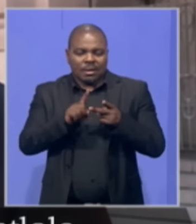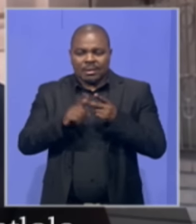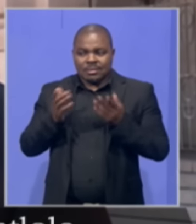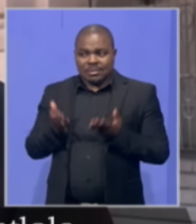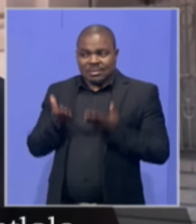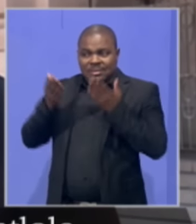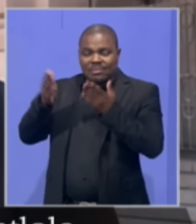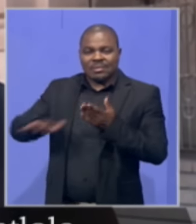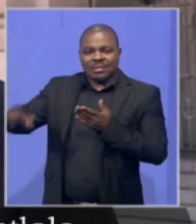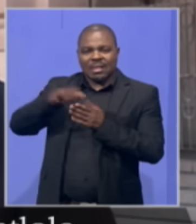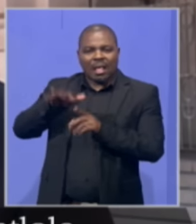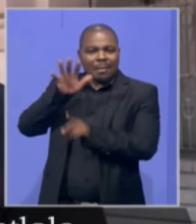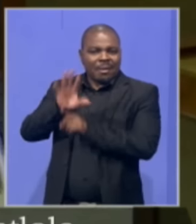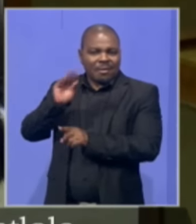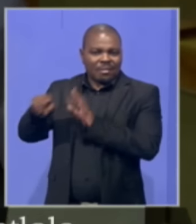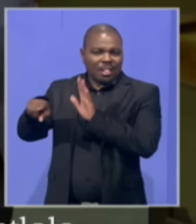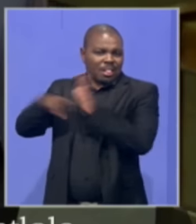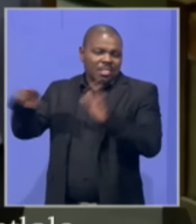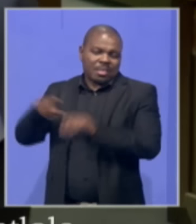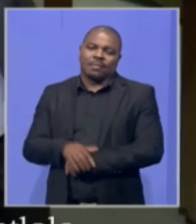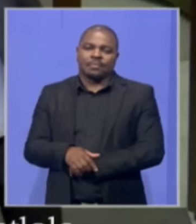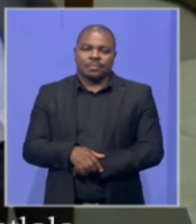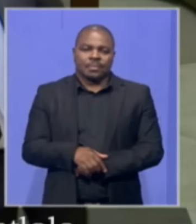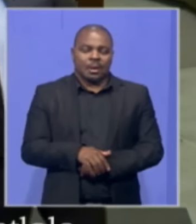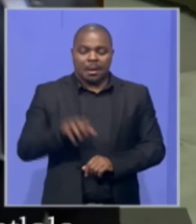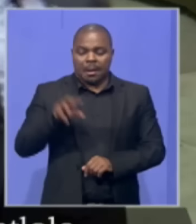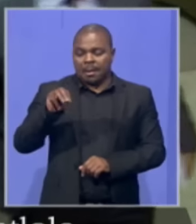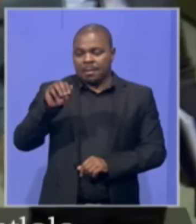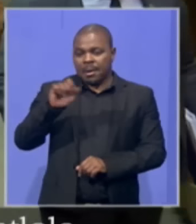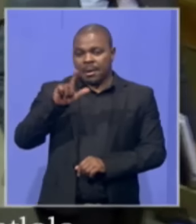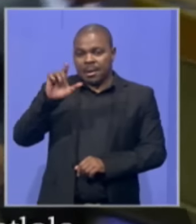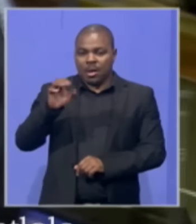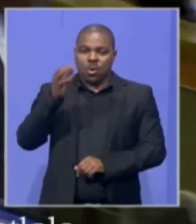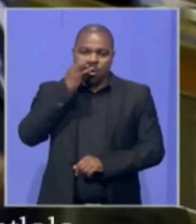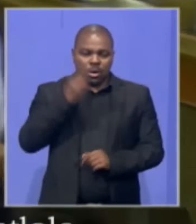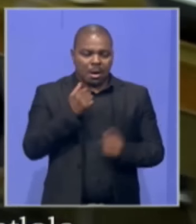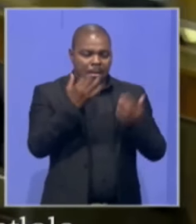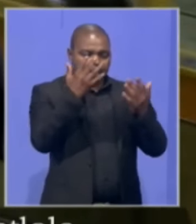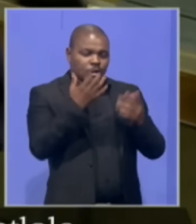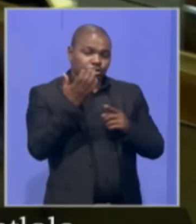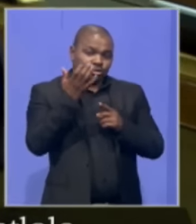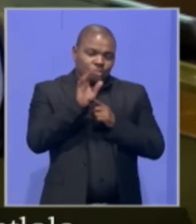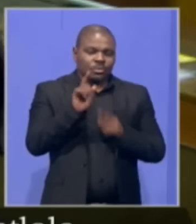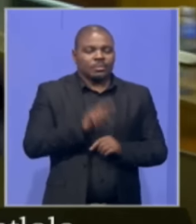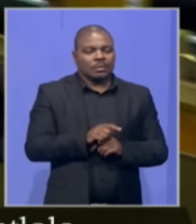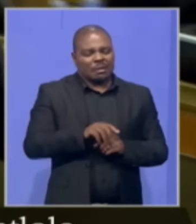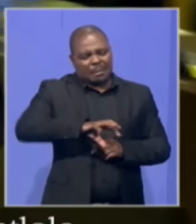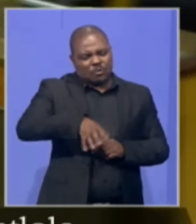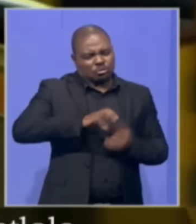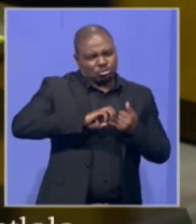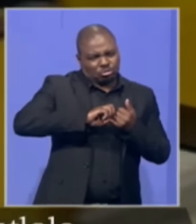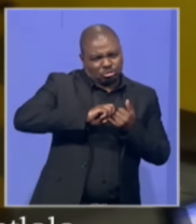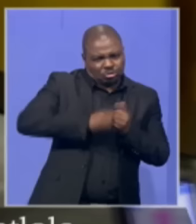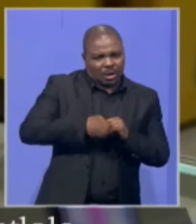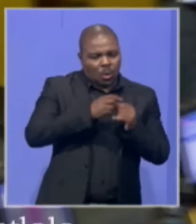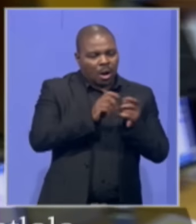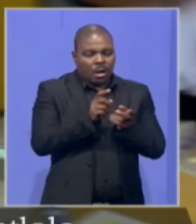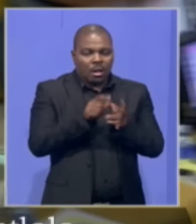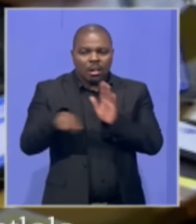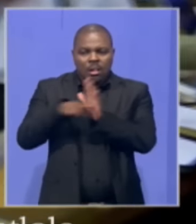been impacted. It is not yet to be impacted. Maile a re tekanyetso kabo e senola matsapa a province a go samagana le sekoloto